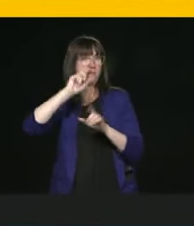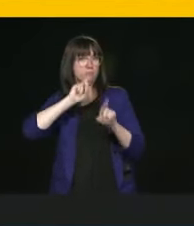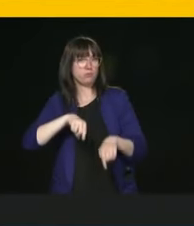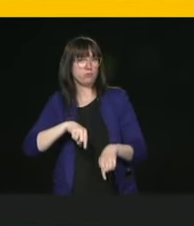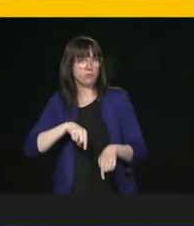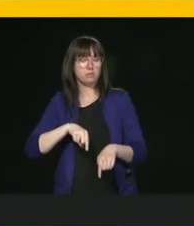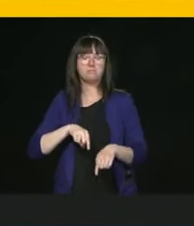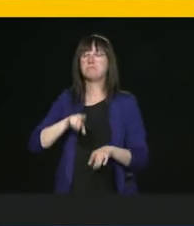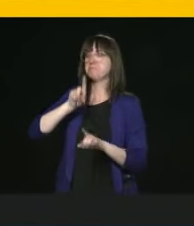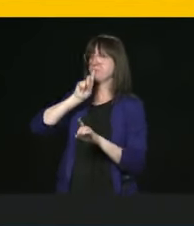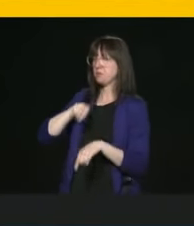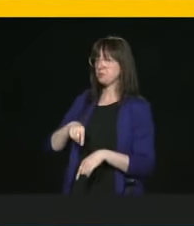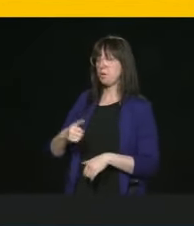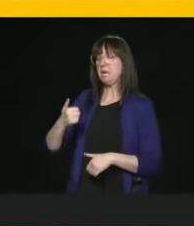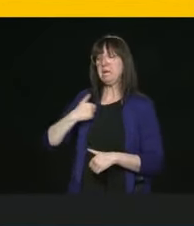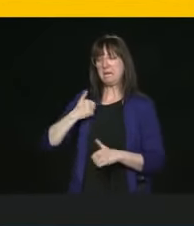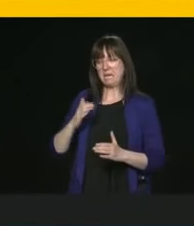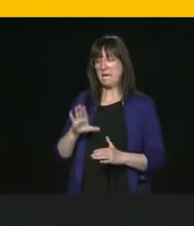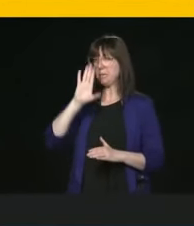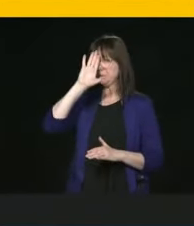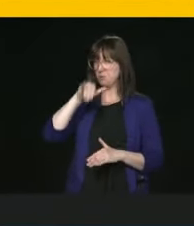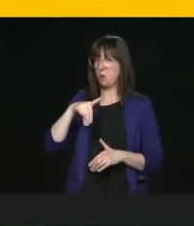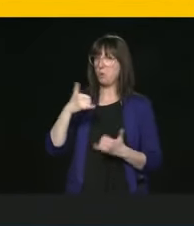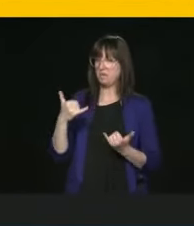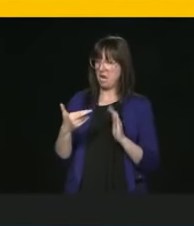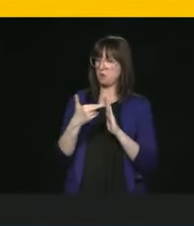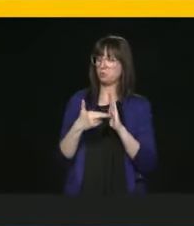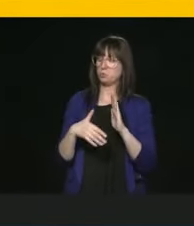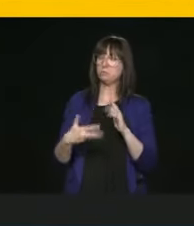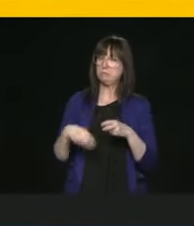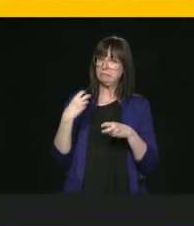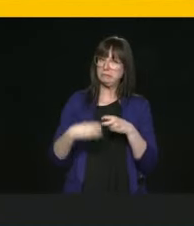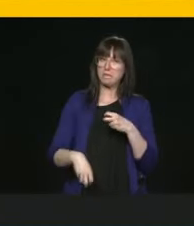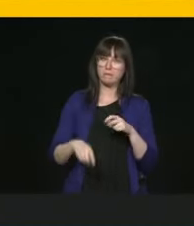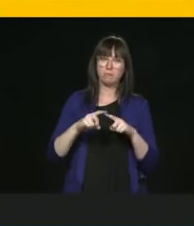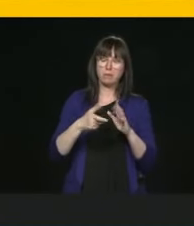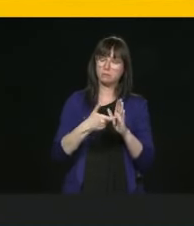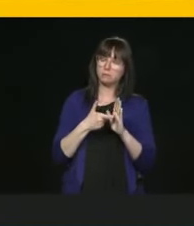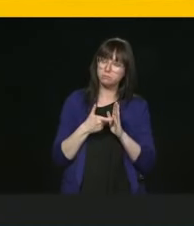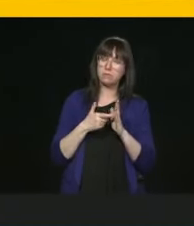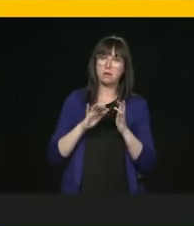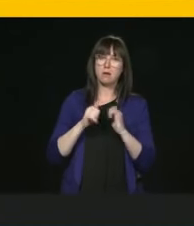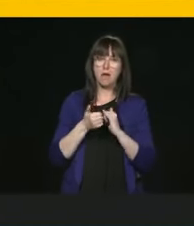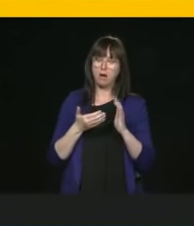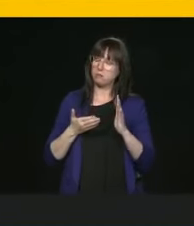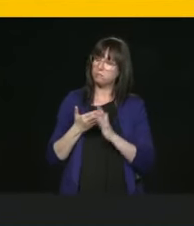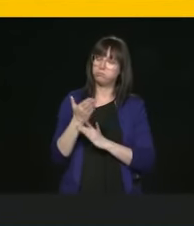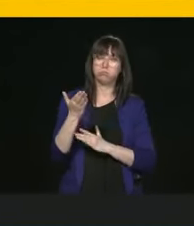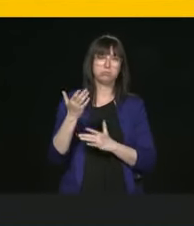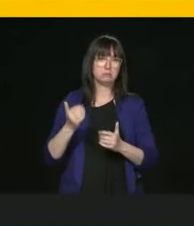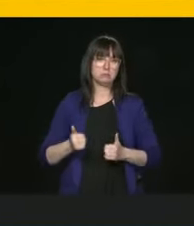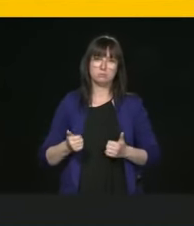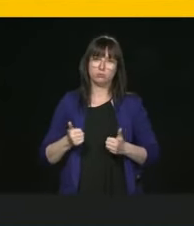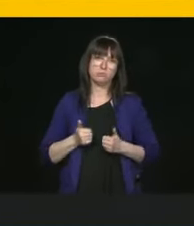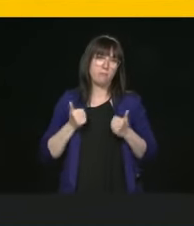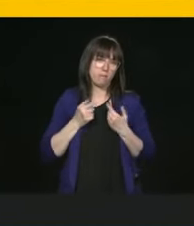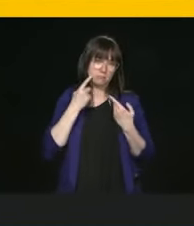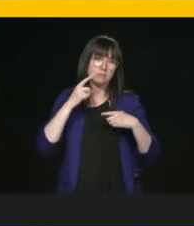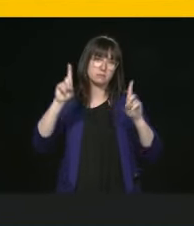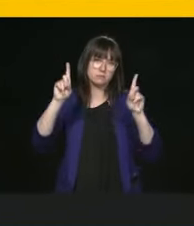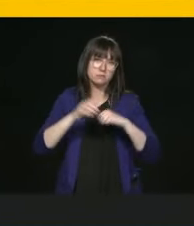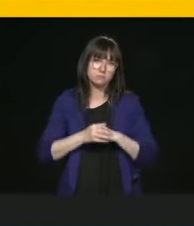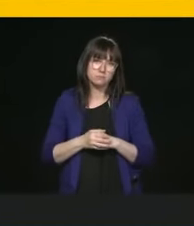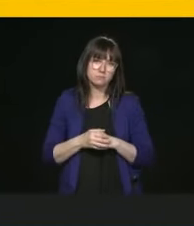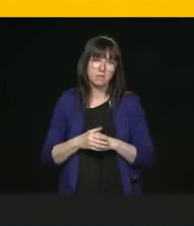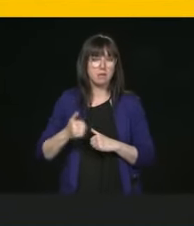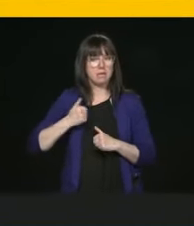doing now has been tough, but is essential on getting through this in the best possible way. And Canadians are also